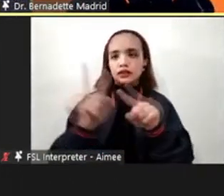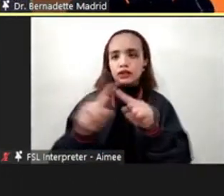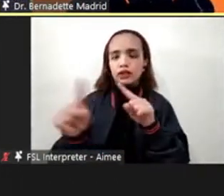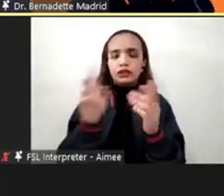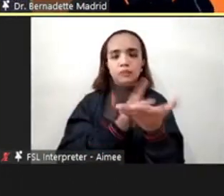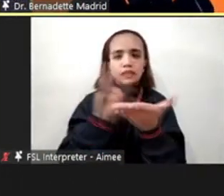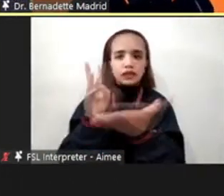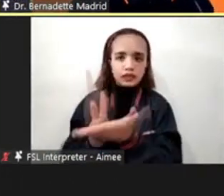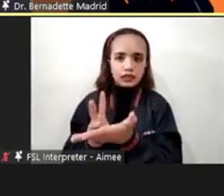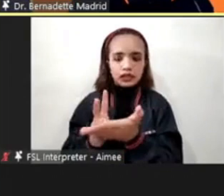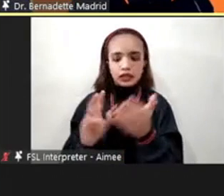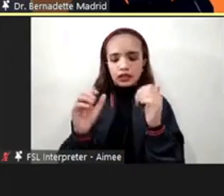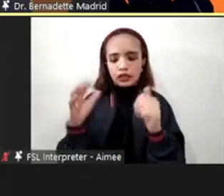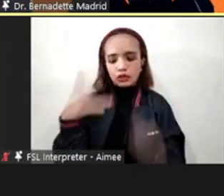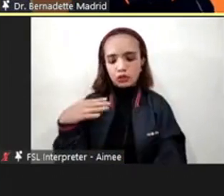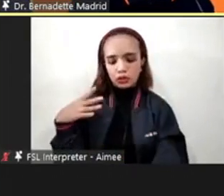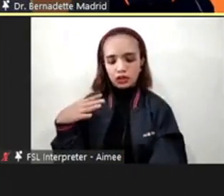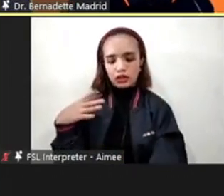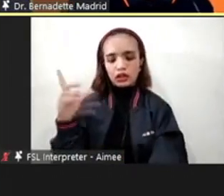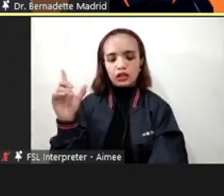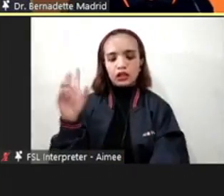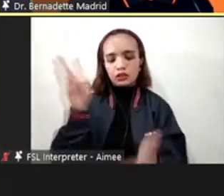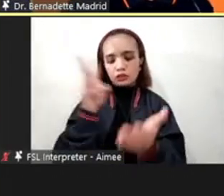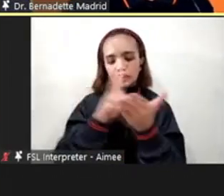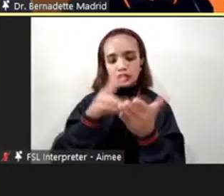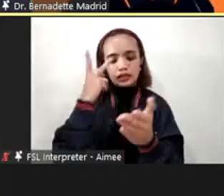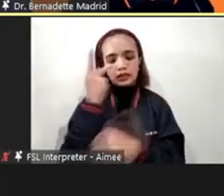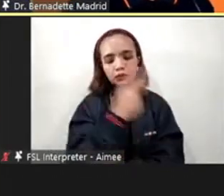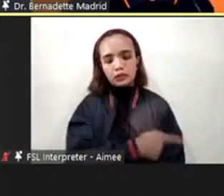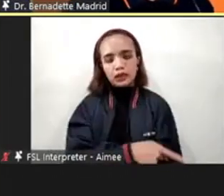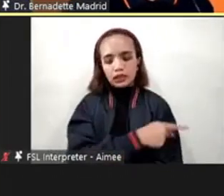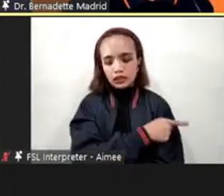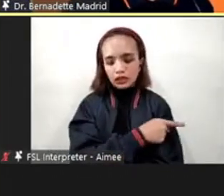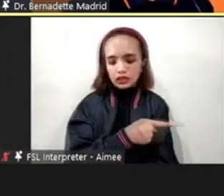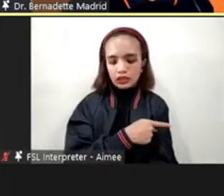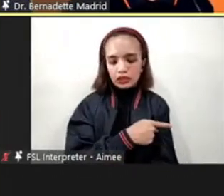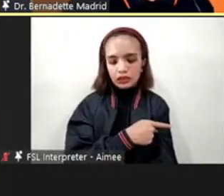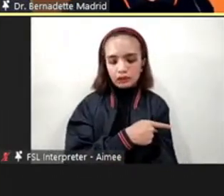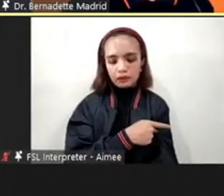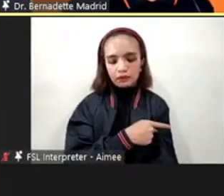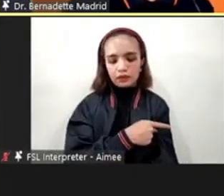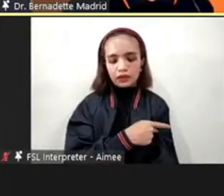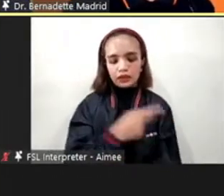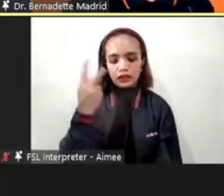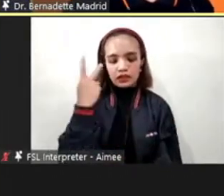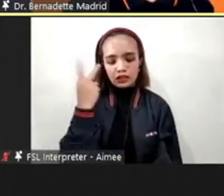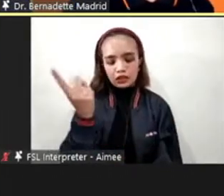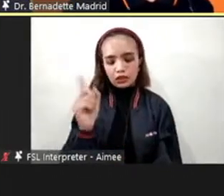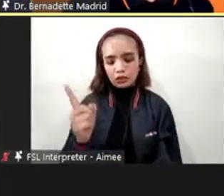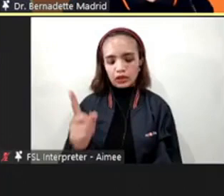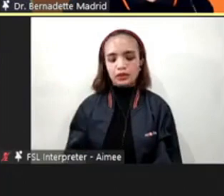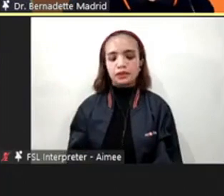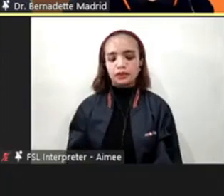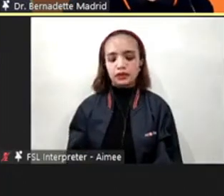the waiting area of the patients, you could see here that the waiting area is